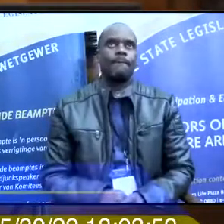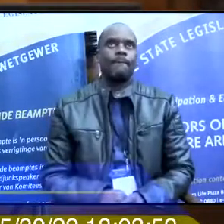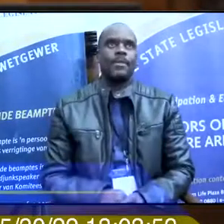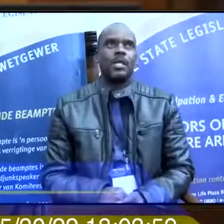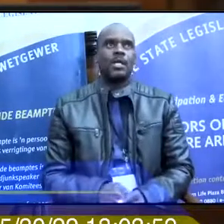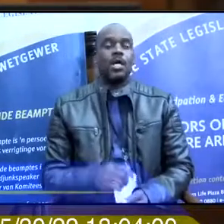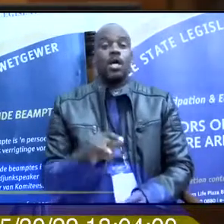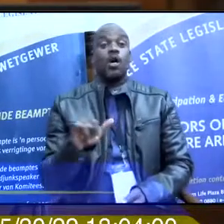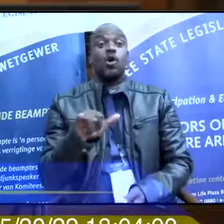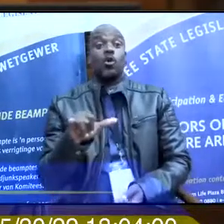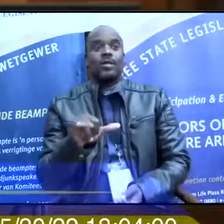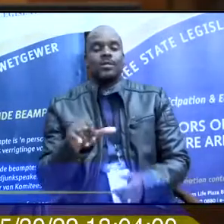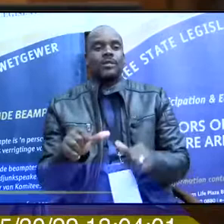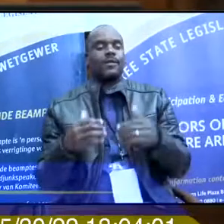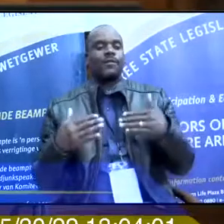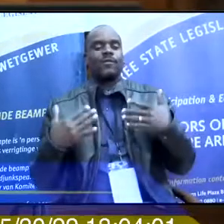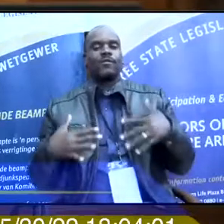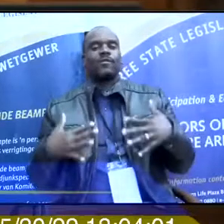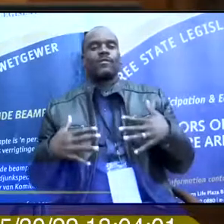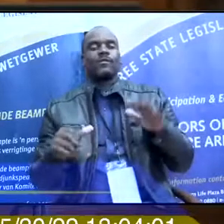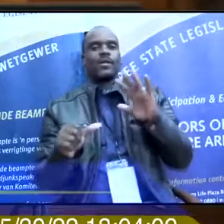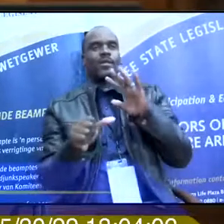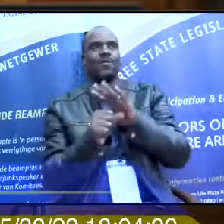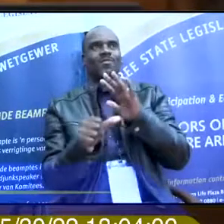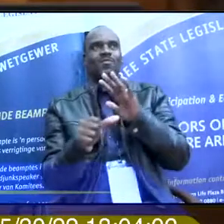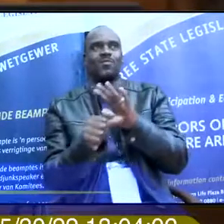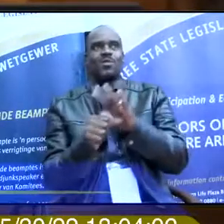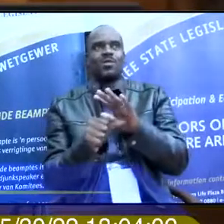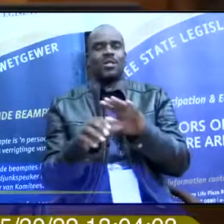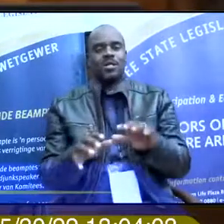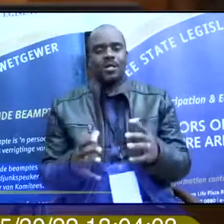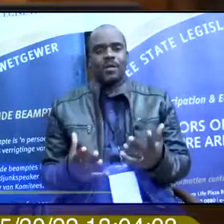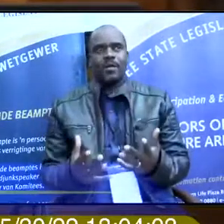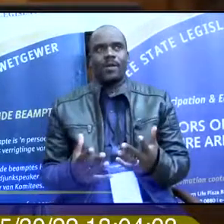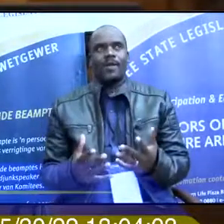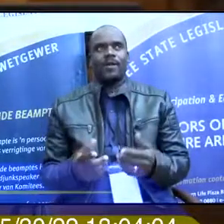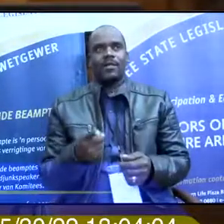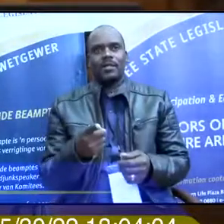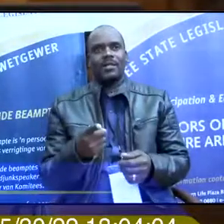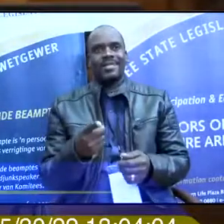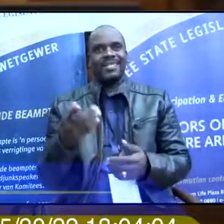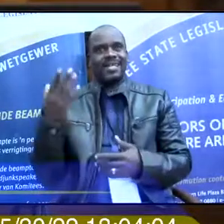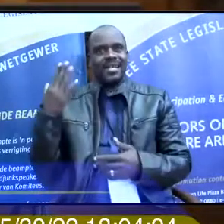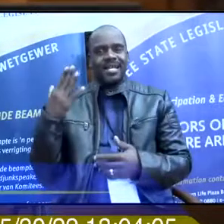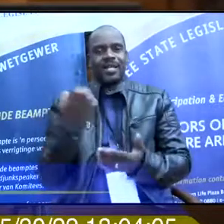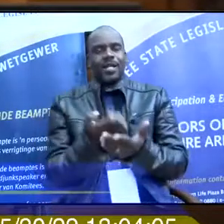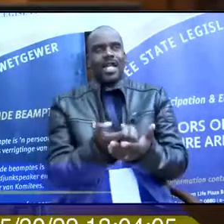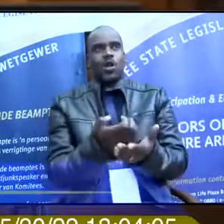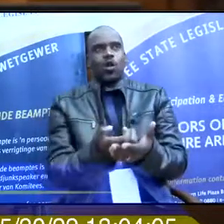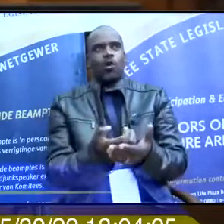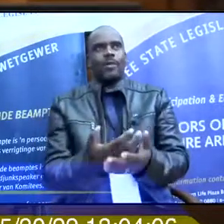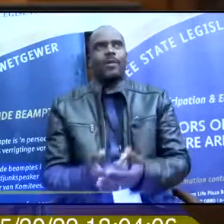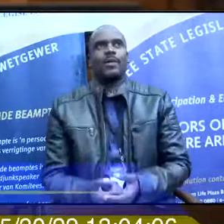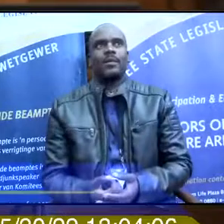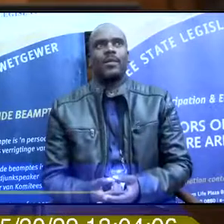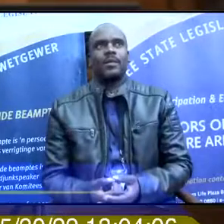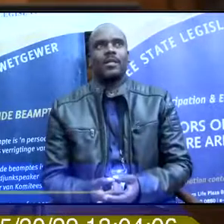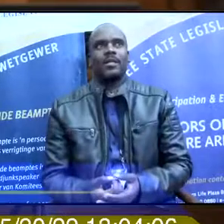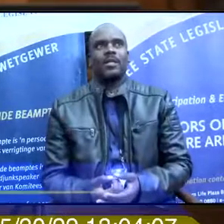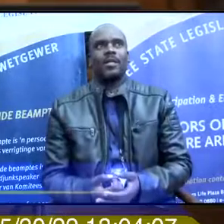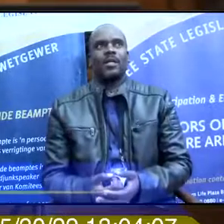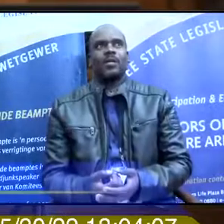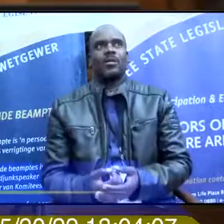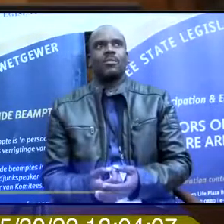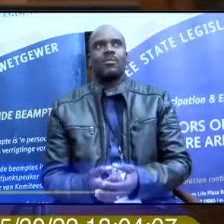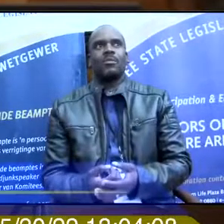which is an important labor market as well however we know that the informal economy consists of